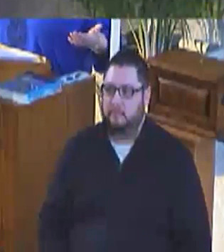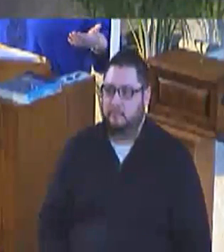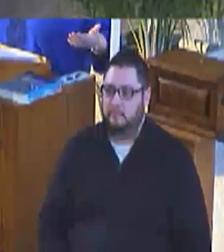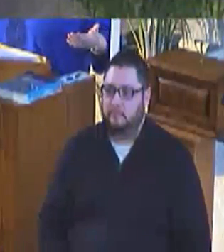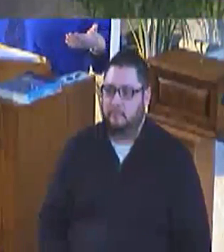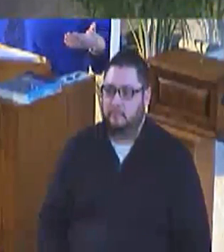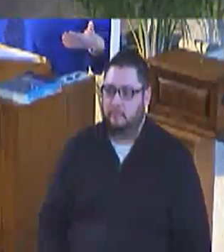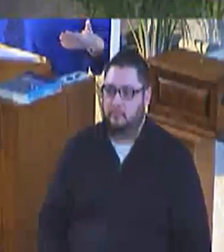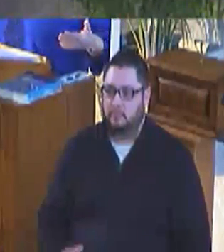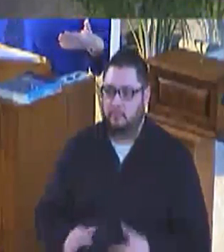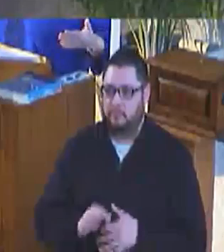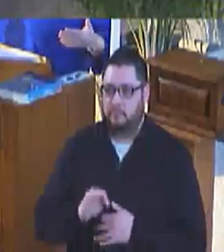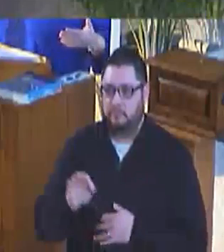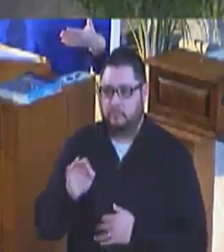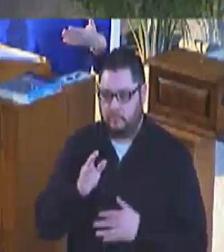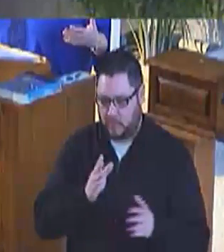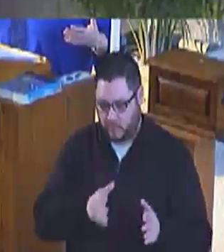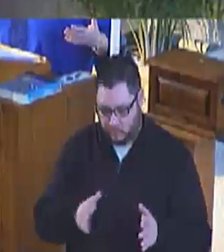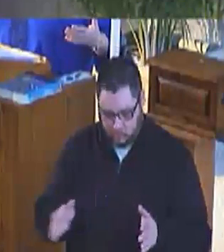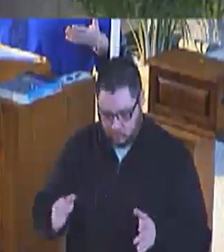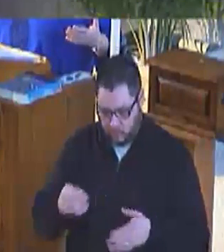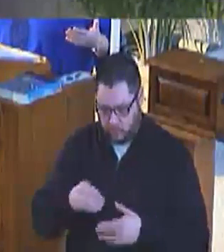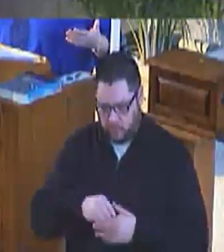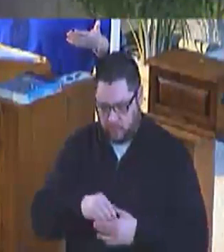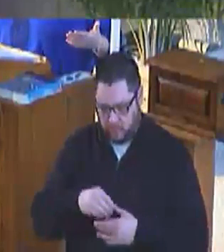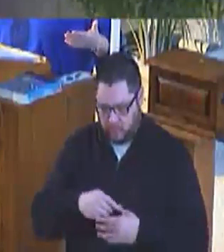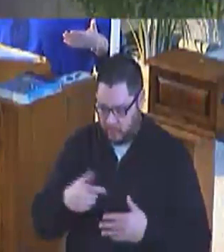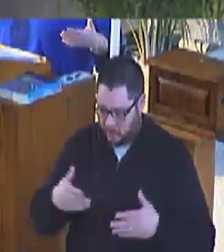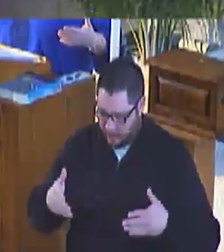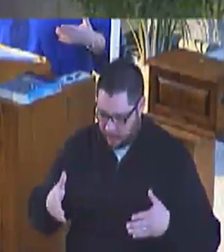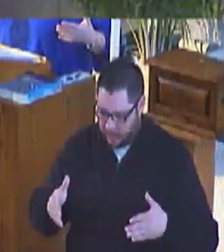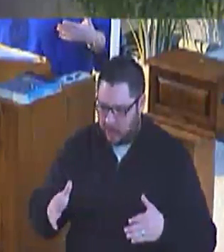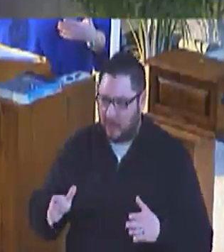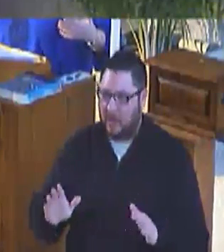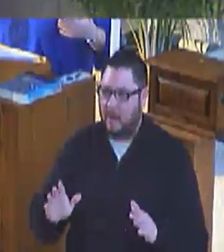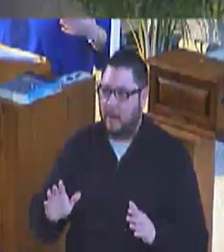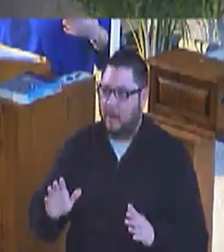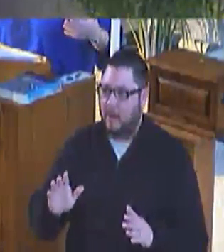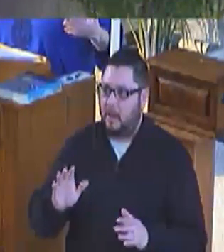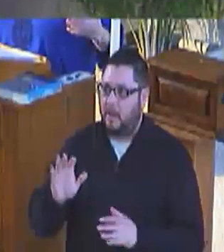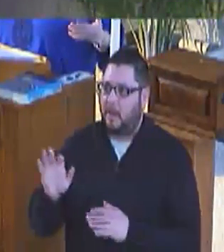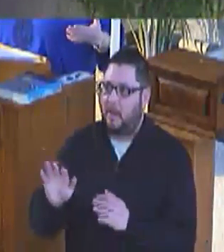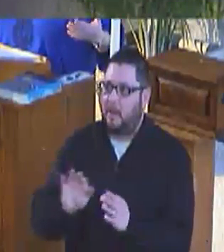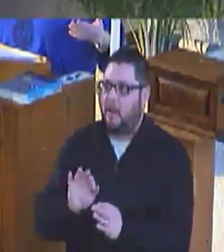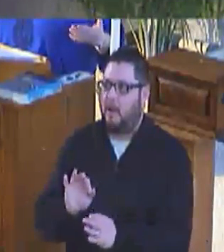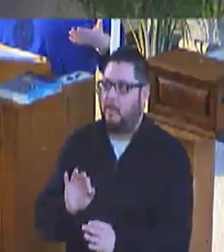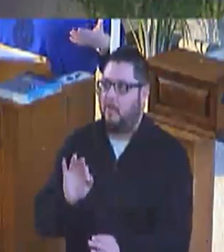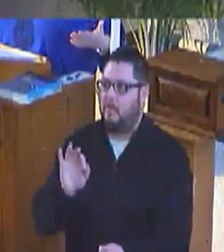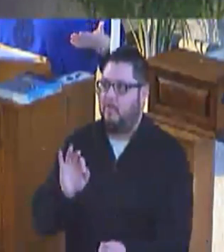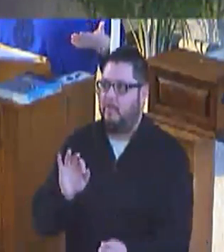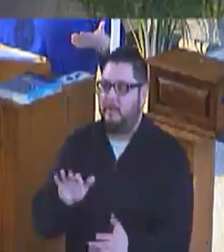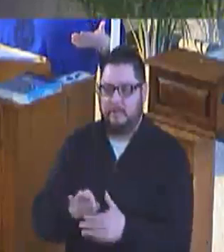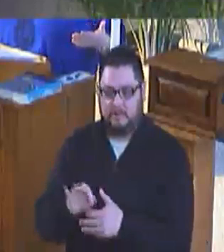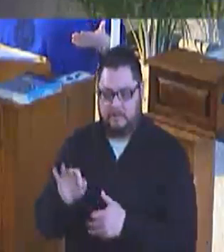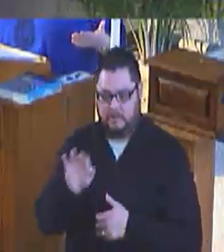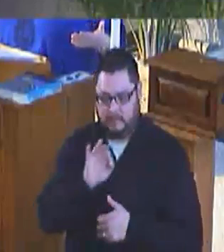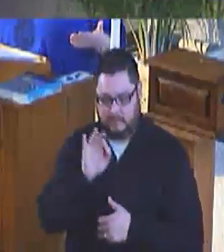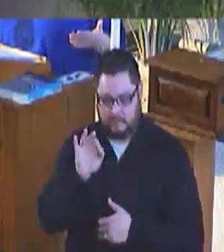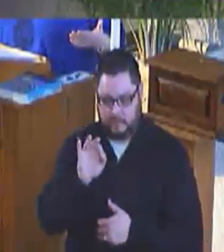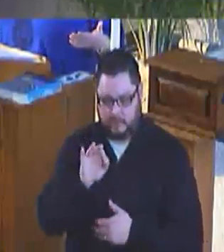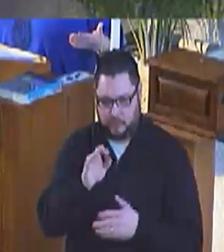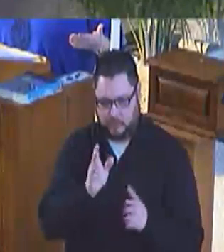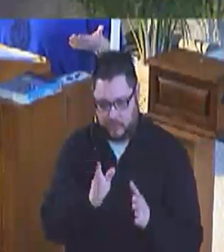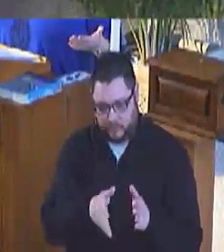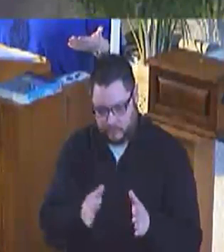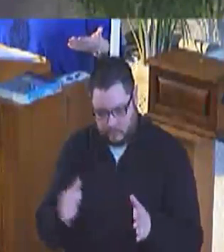Through the spirit of order within me, I allow the perfect spiritual pattern of peace